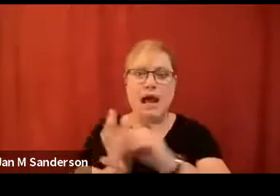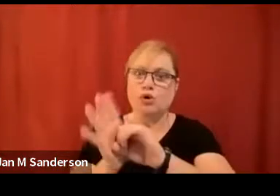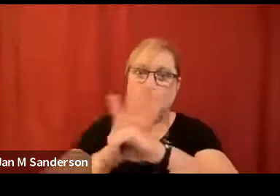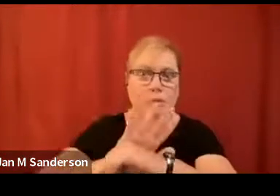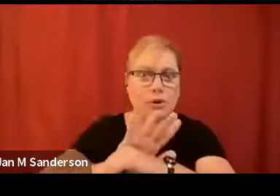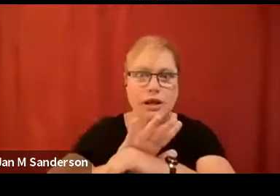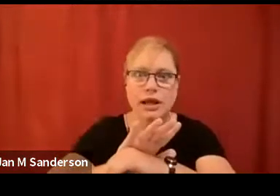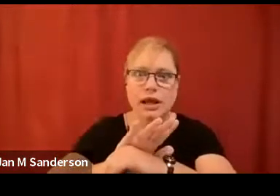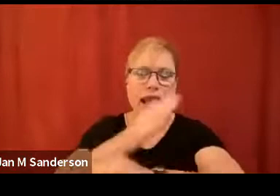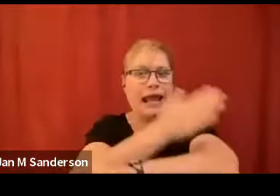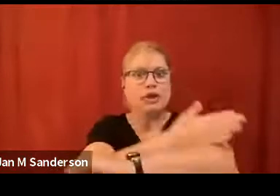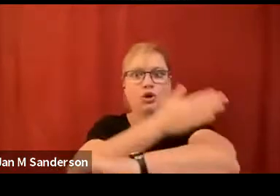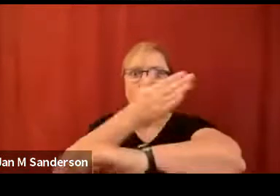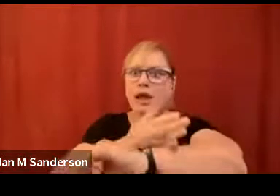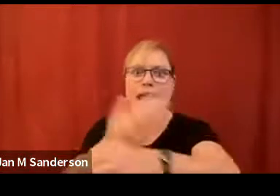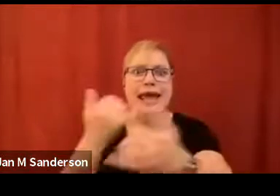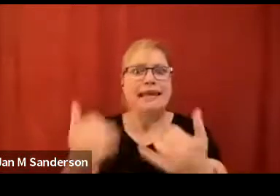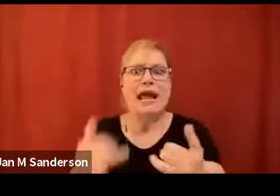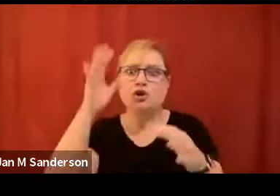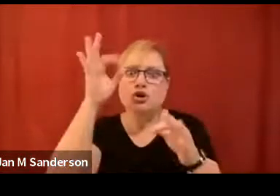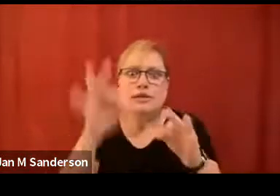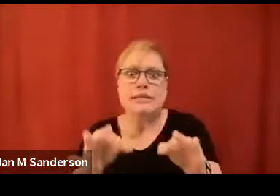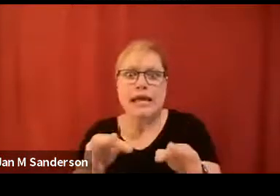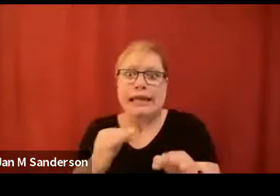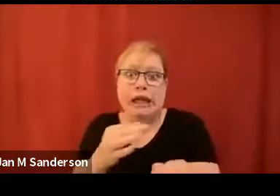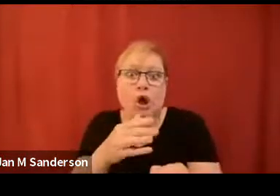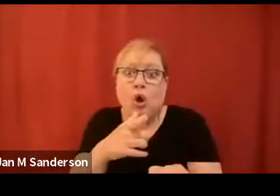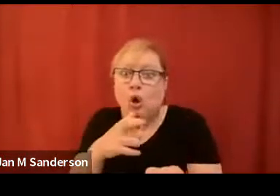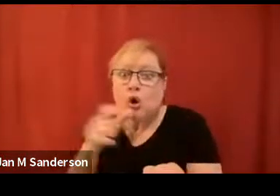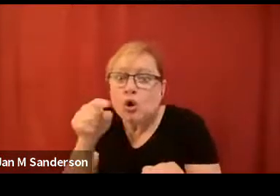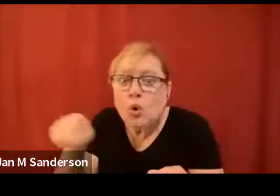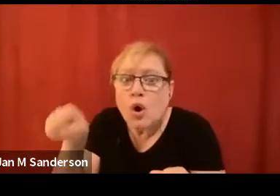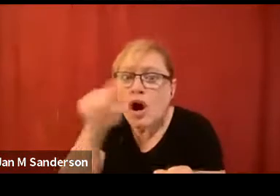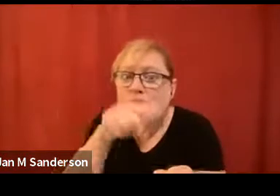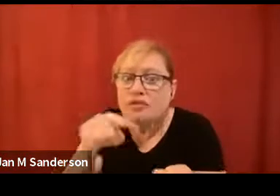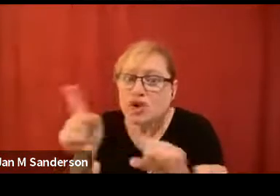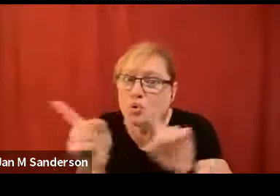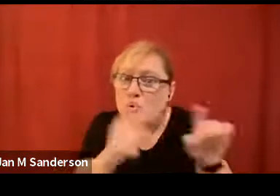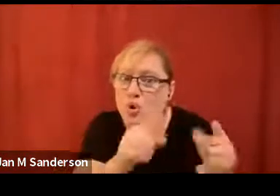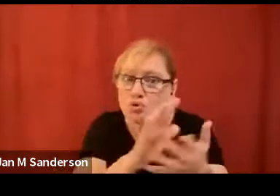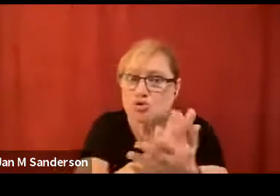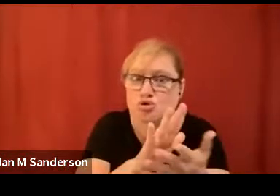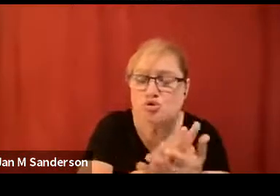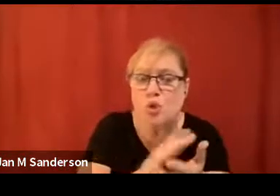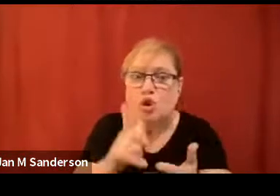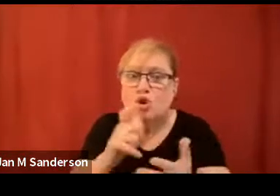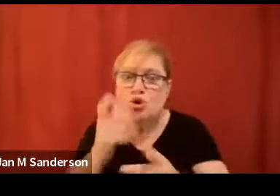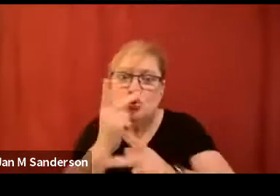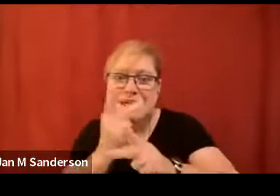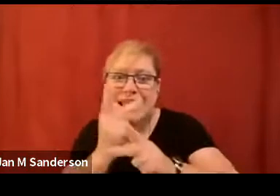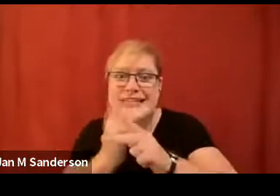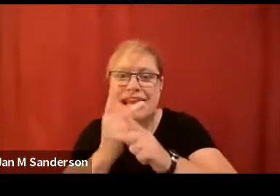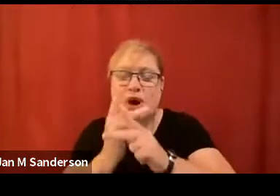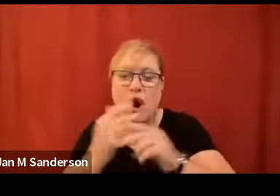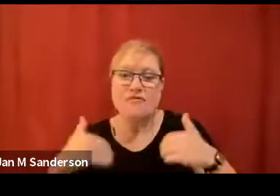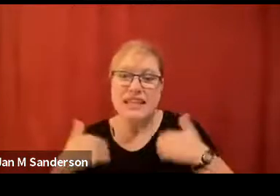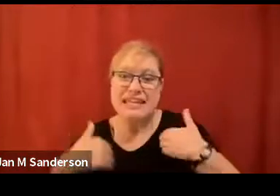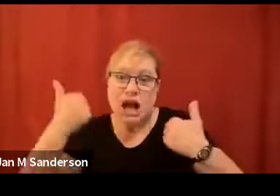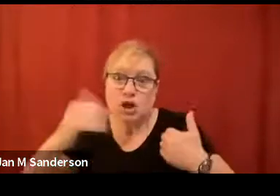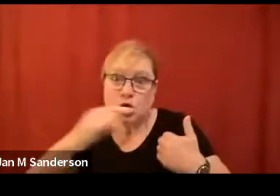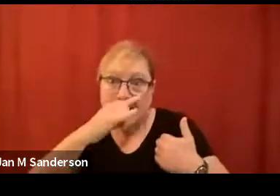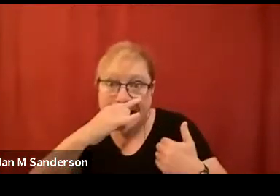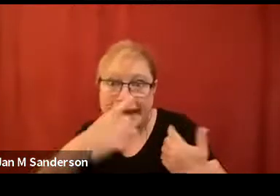position of deciding who goes to school, who takes care of the younger siblings, who goes to work, who can do